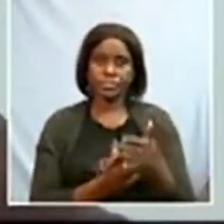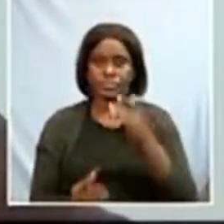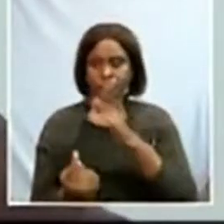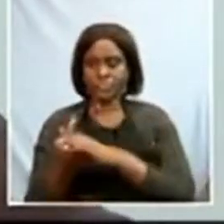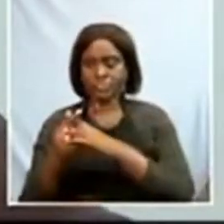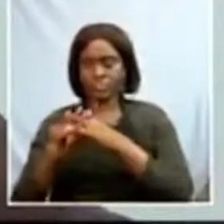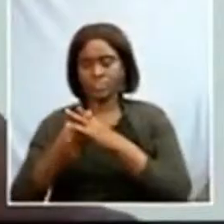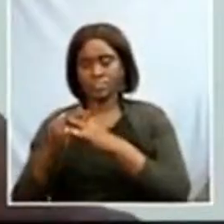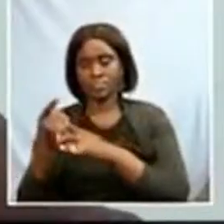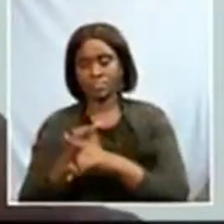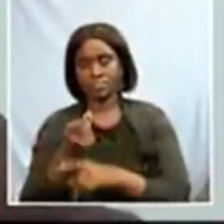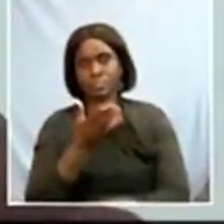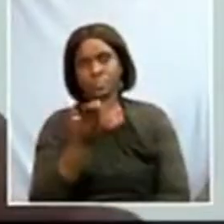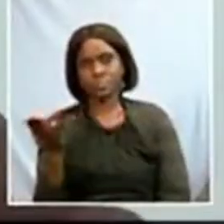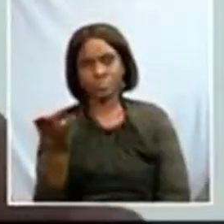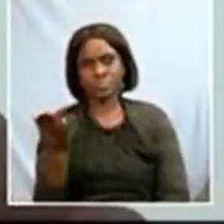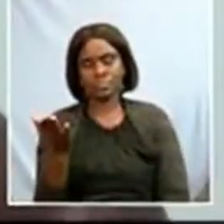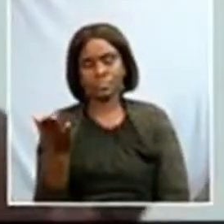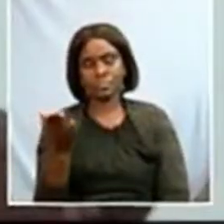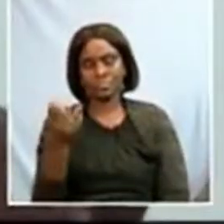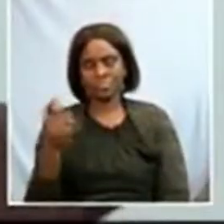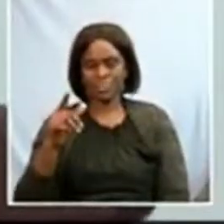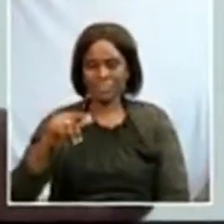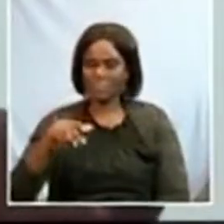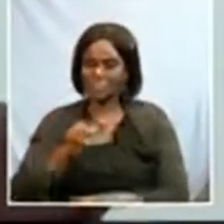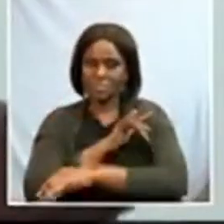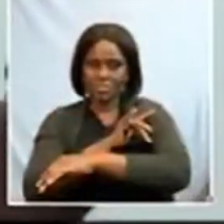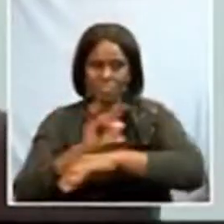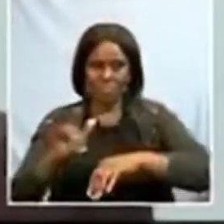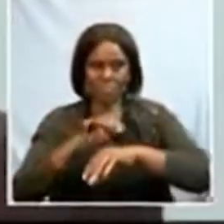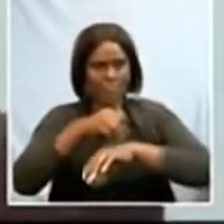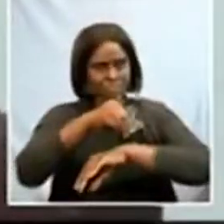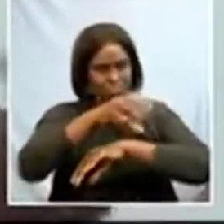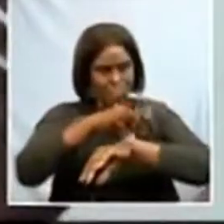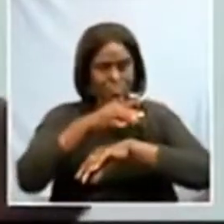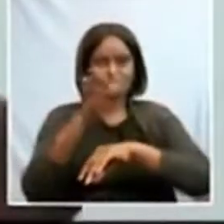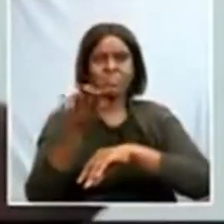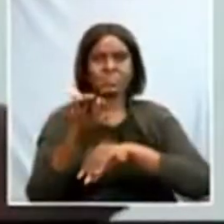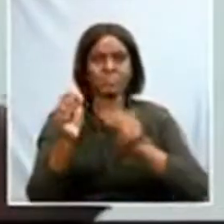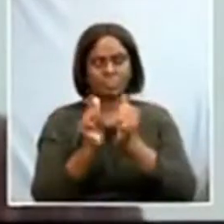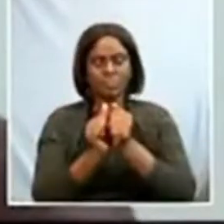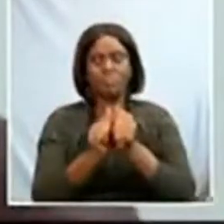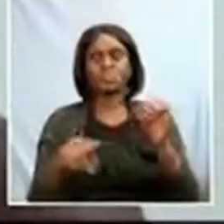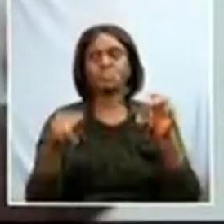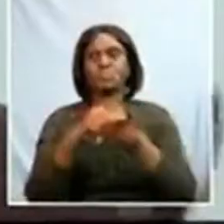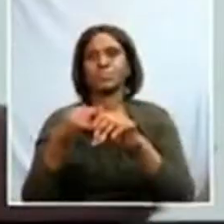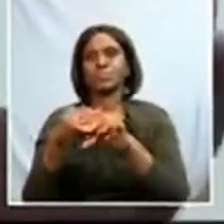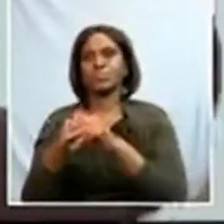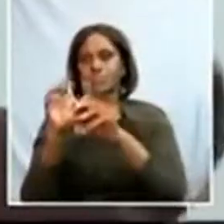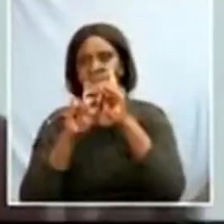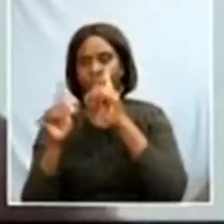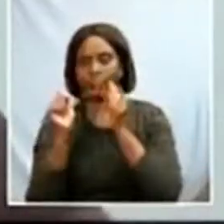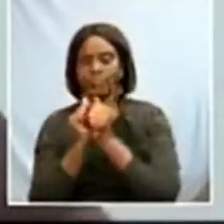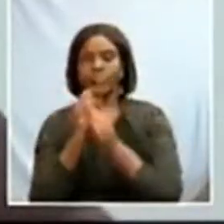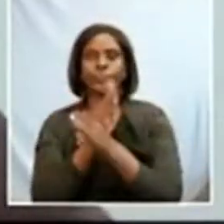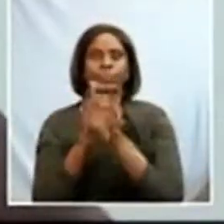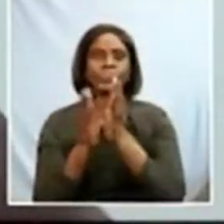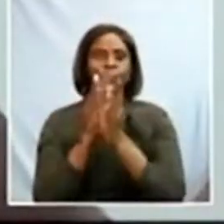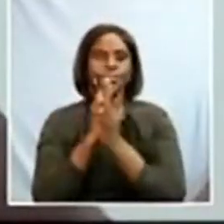emanating from lack of technical advice and engagement to the